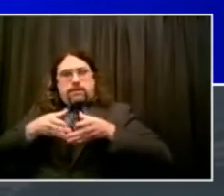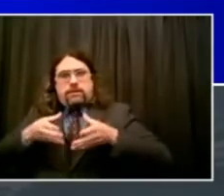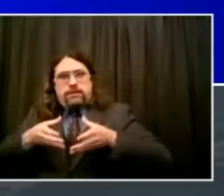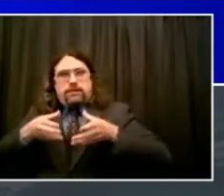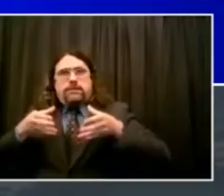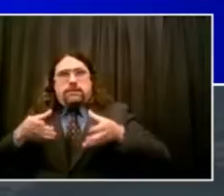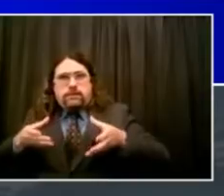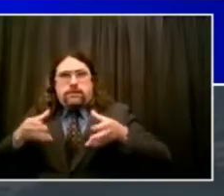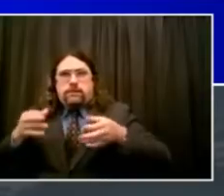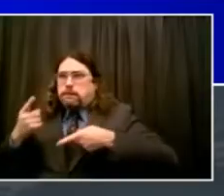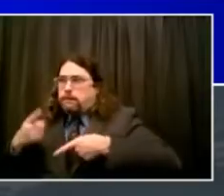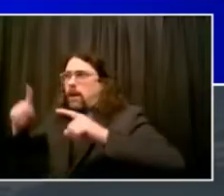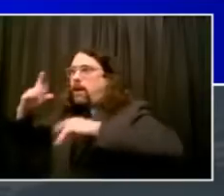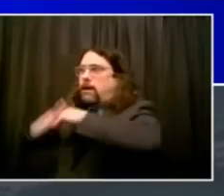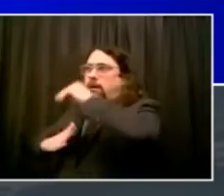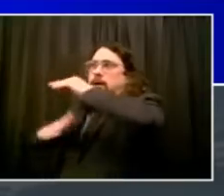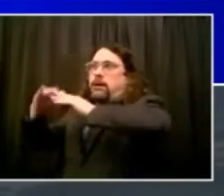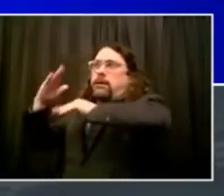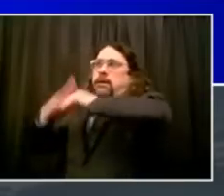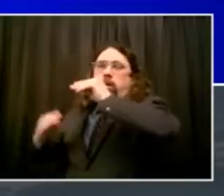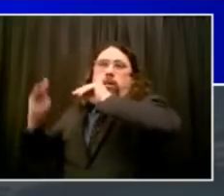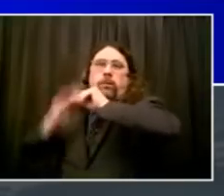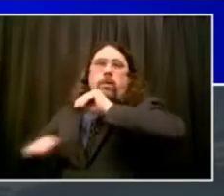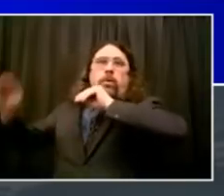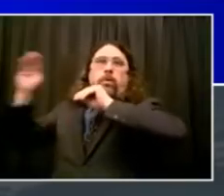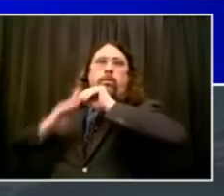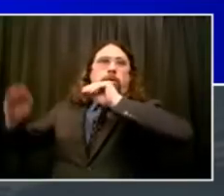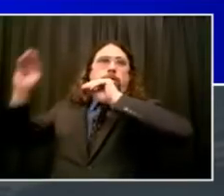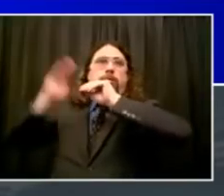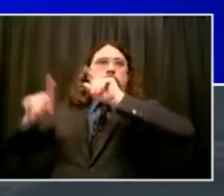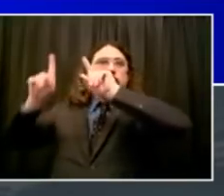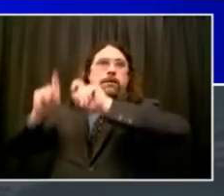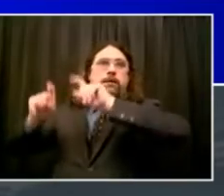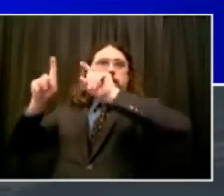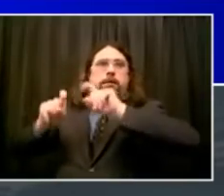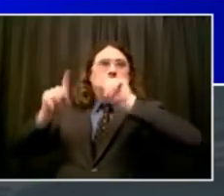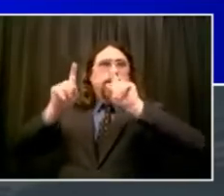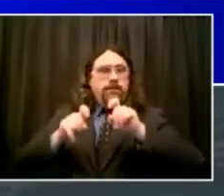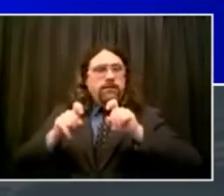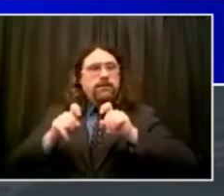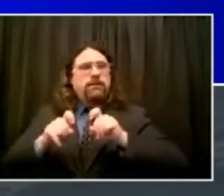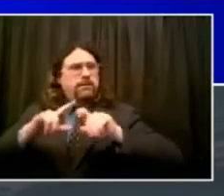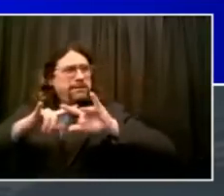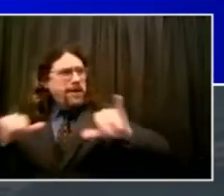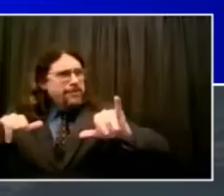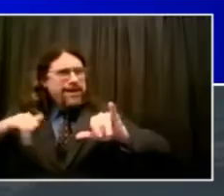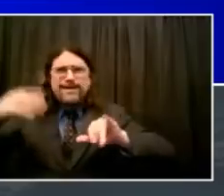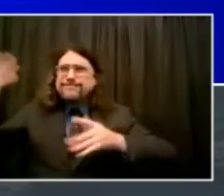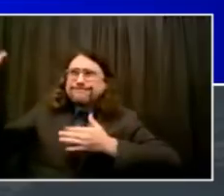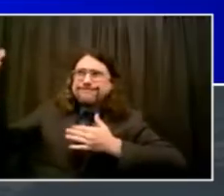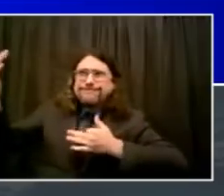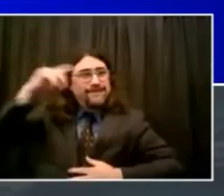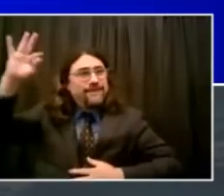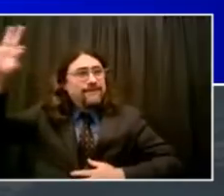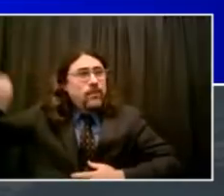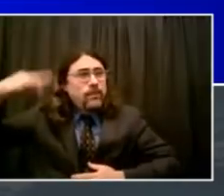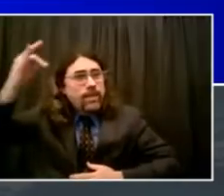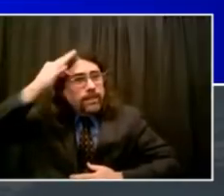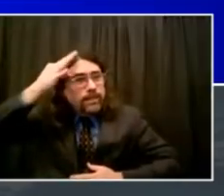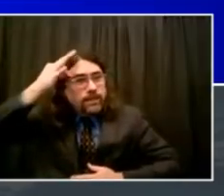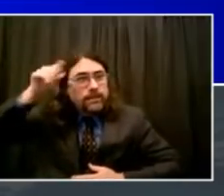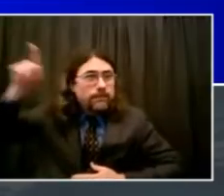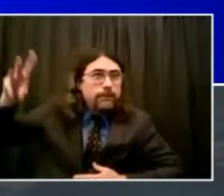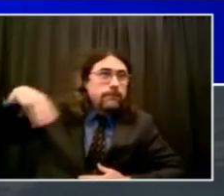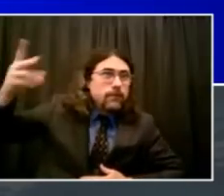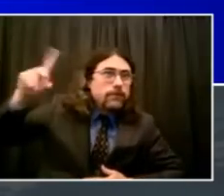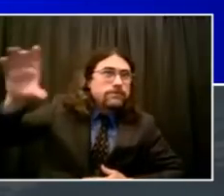need to do more, but we are making real progress in the amount of testing. So starting next week, we will